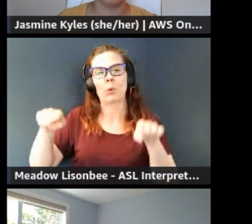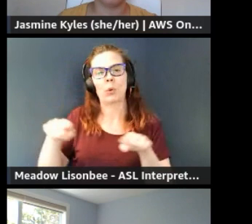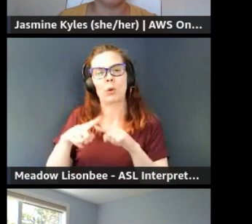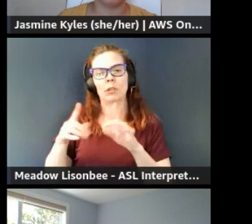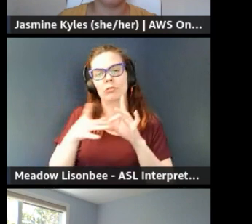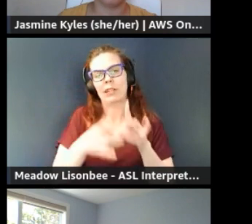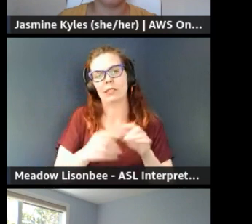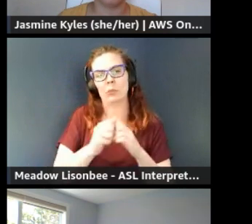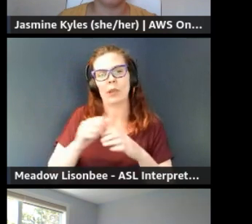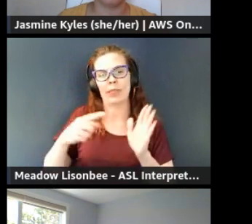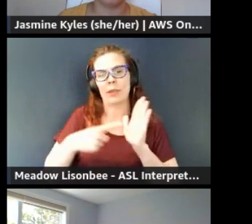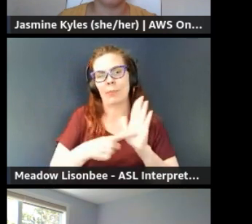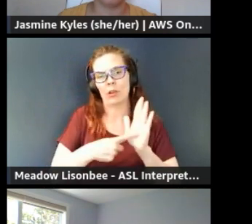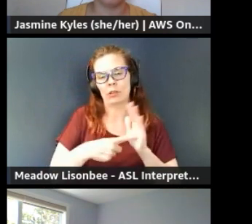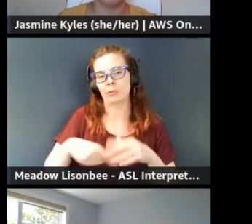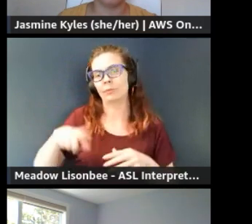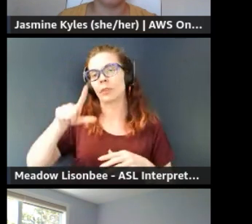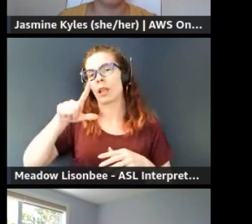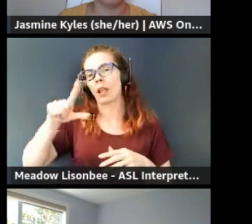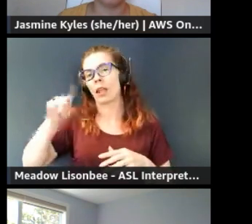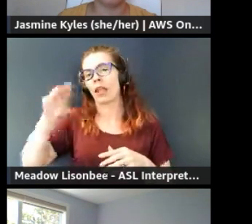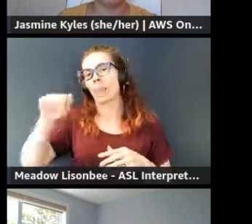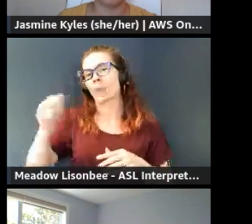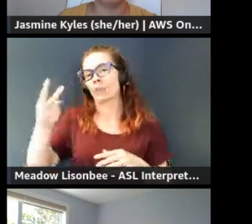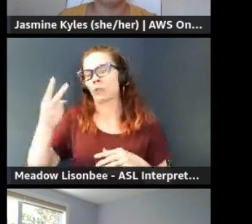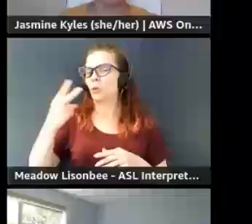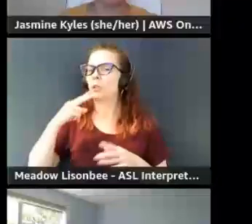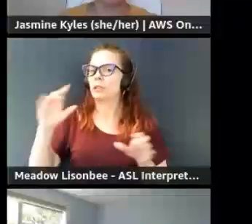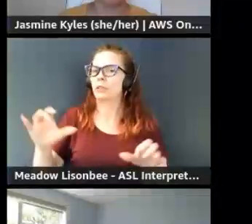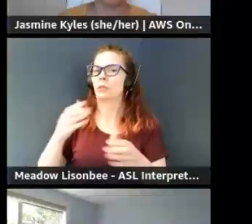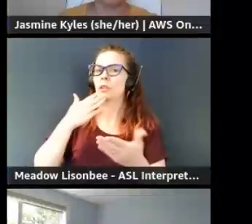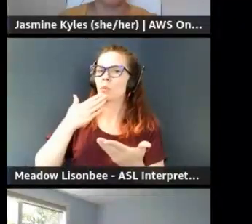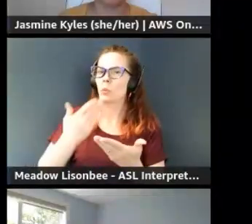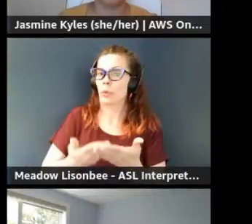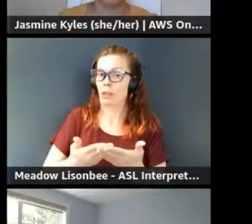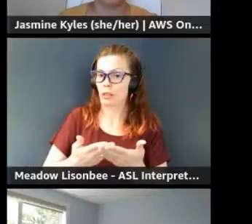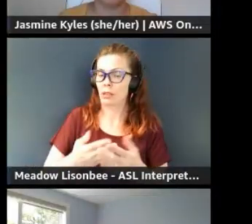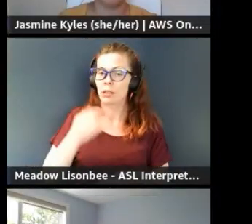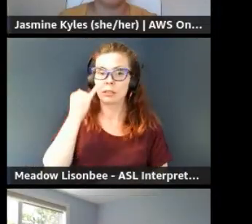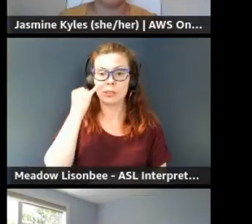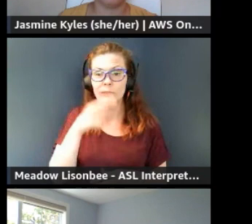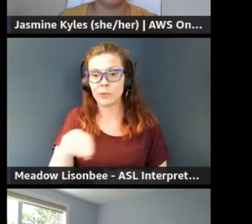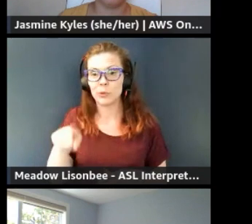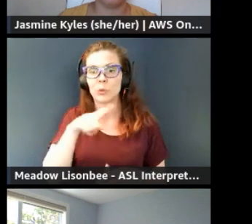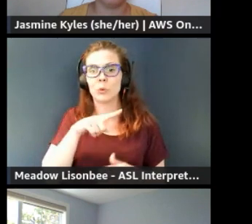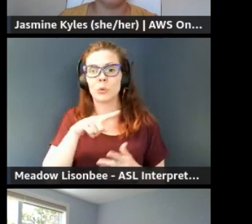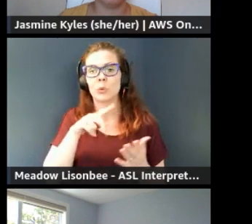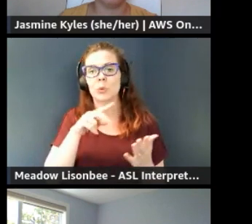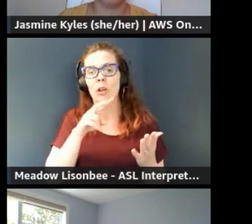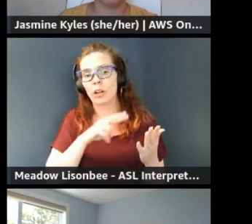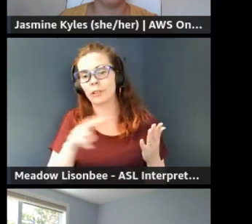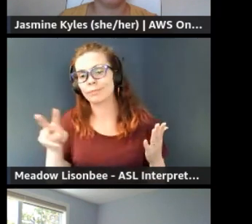2 is performing extremely well. So if you are looking at